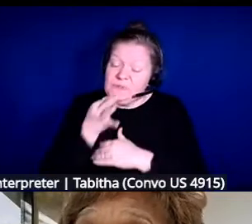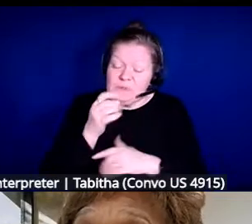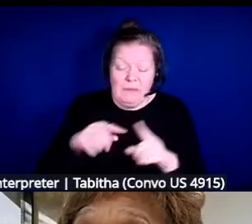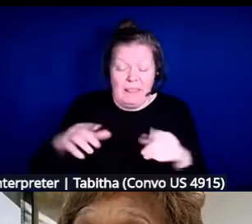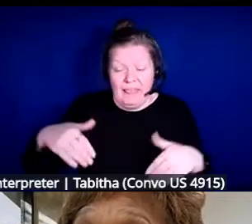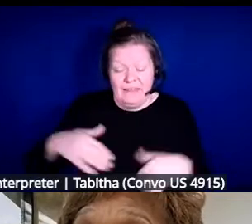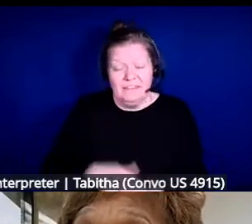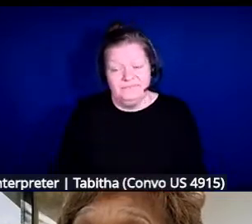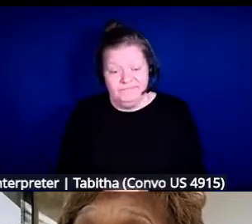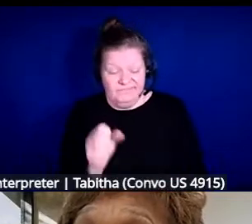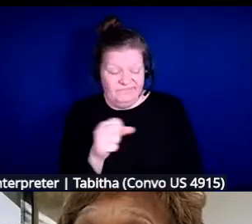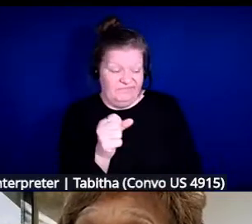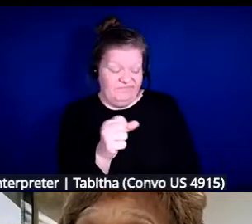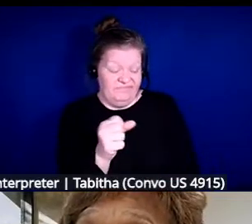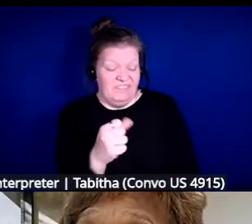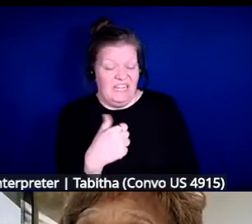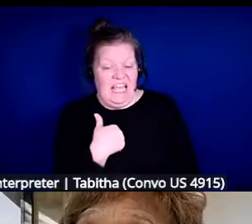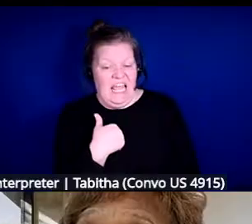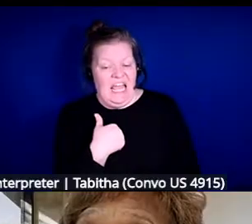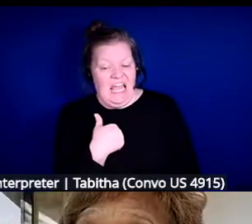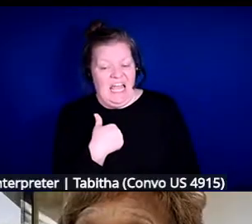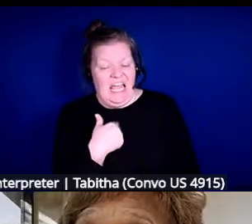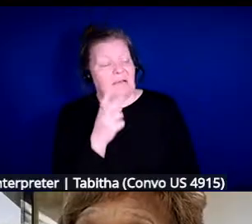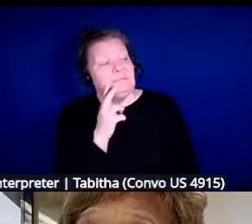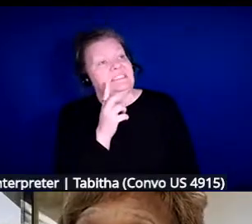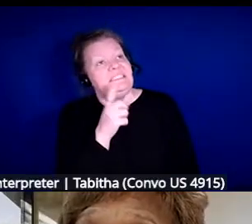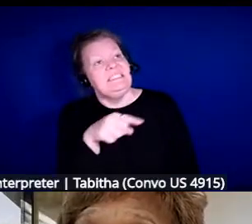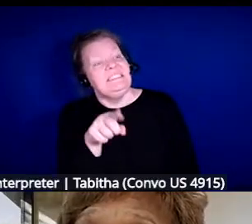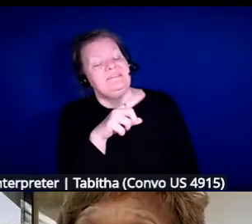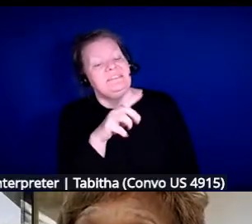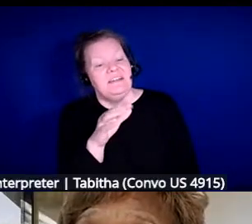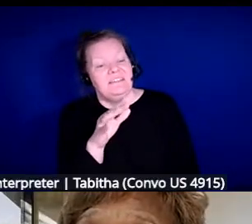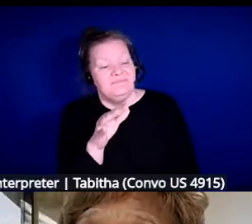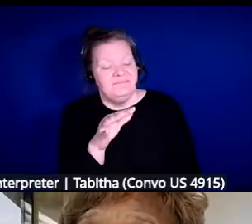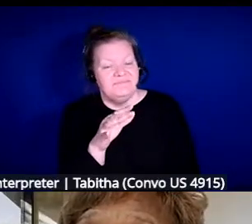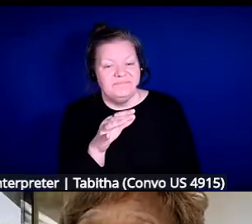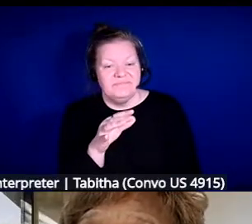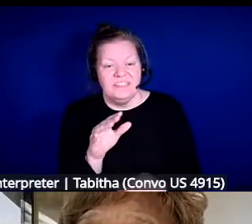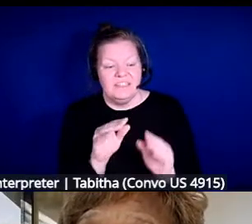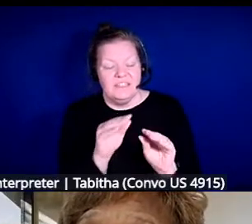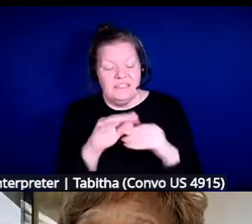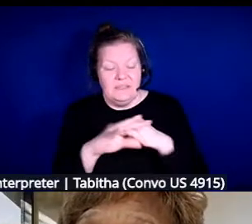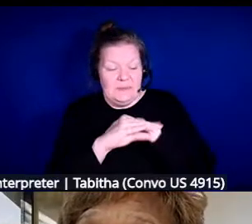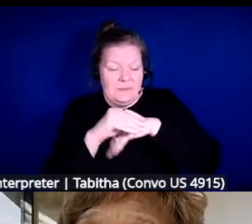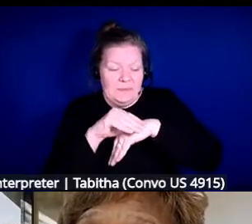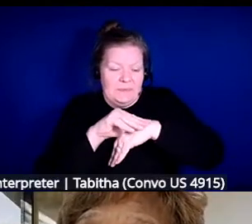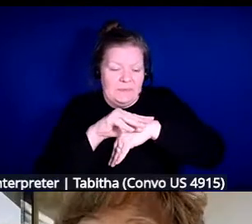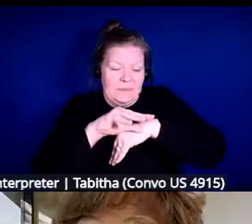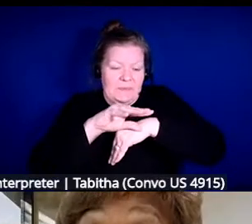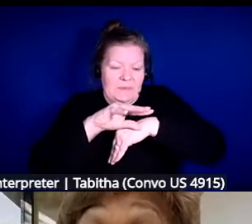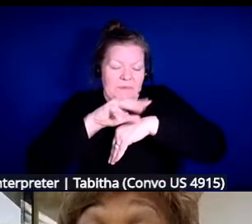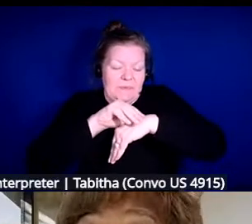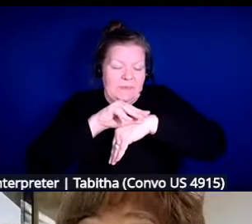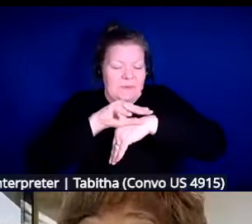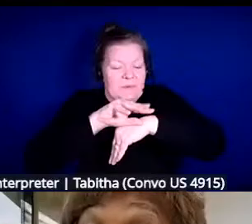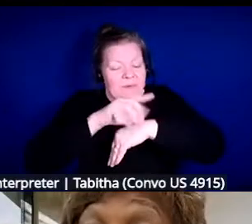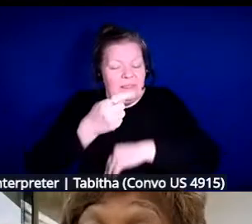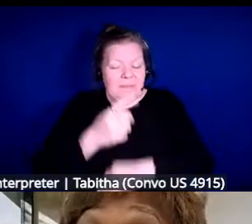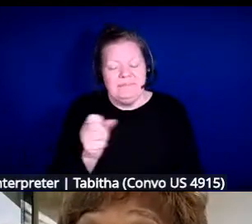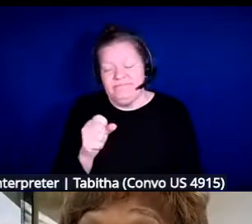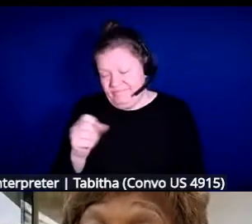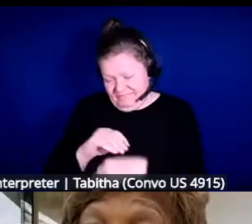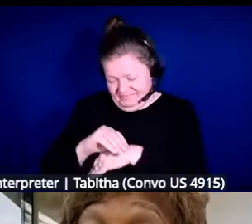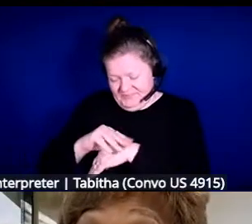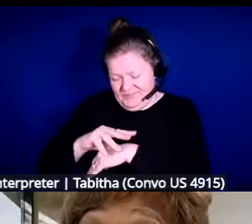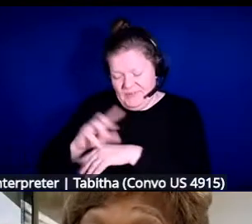yet. yeah. I'm seeing the glow coming Oh over the hill yes, the glow behind has me. So begun. Yeah,